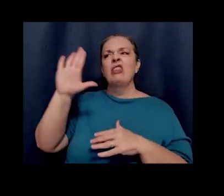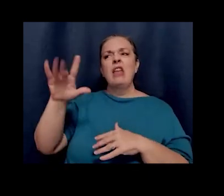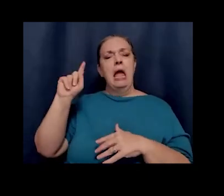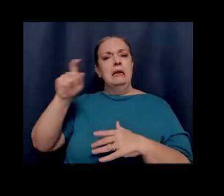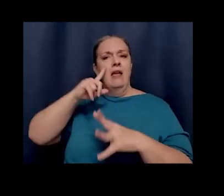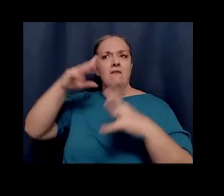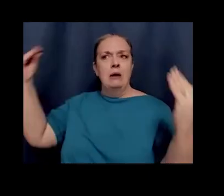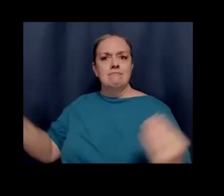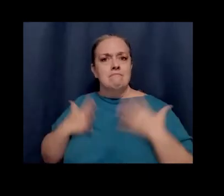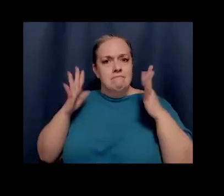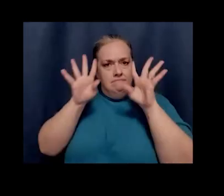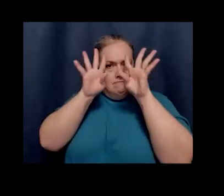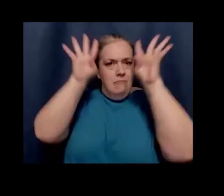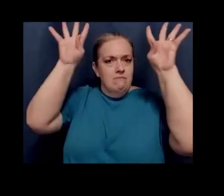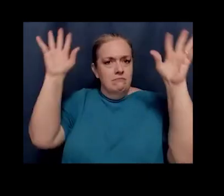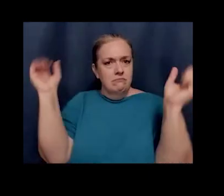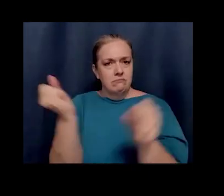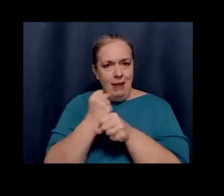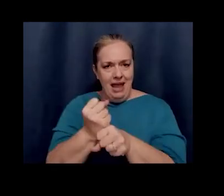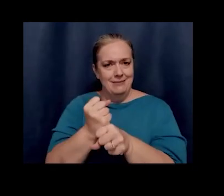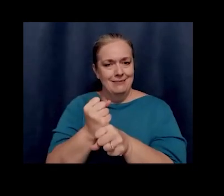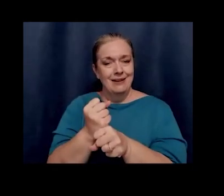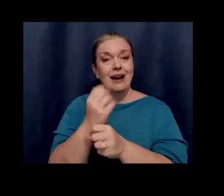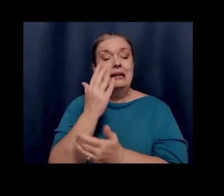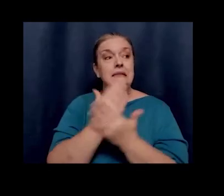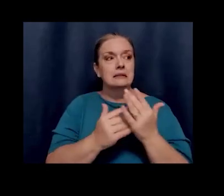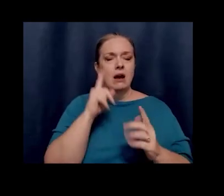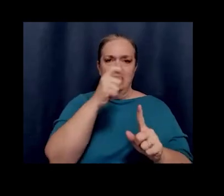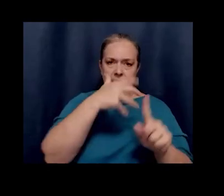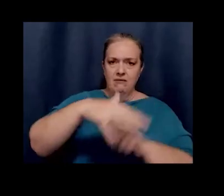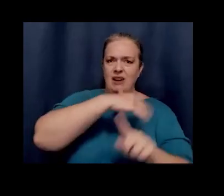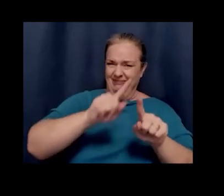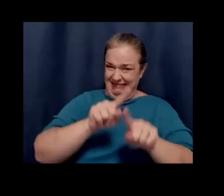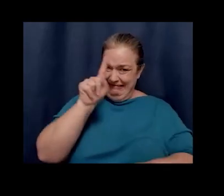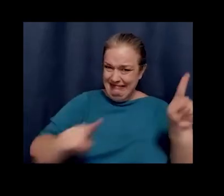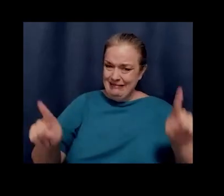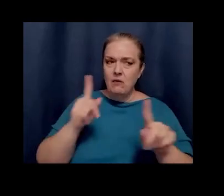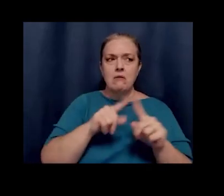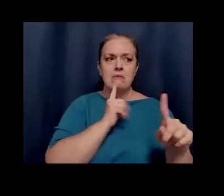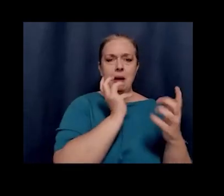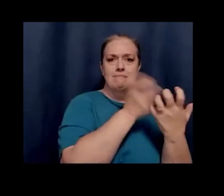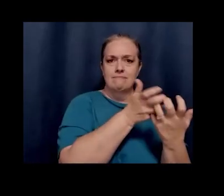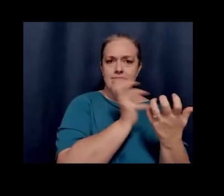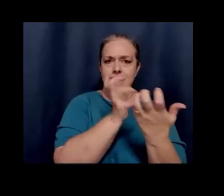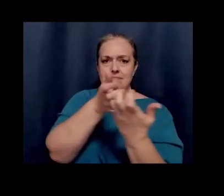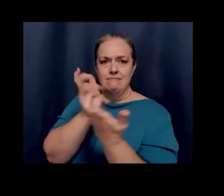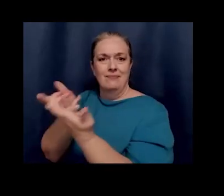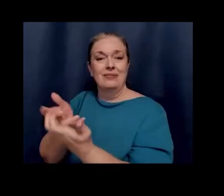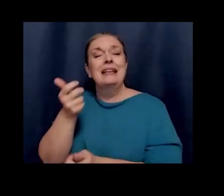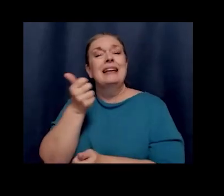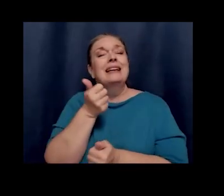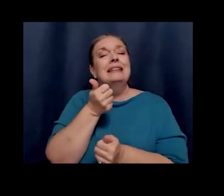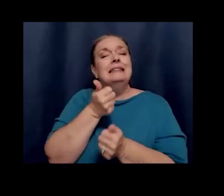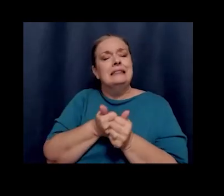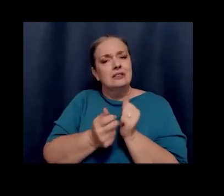they needed to surround themselves with in order to be productive. In this way, I would argue, each preserved